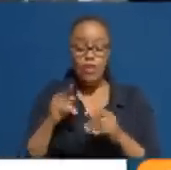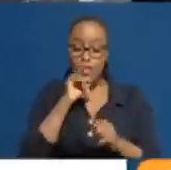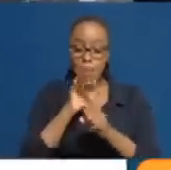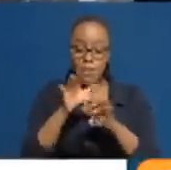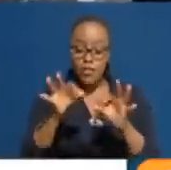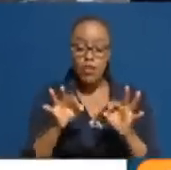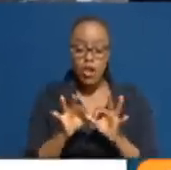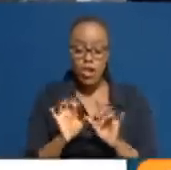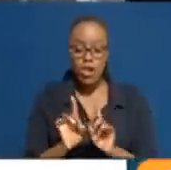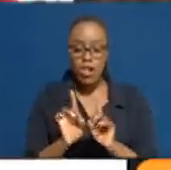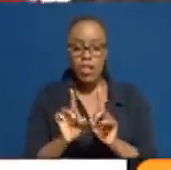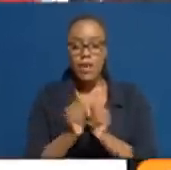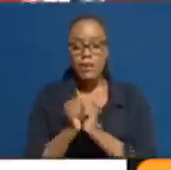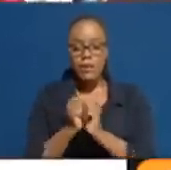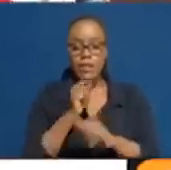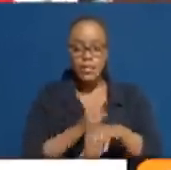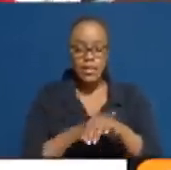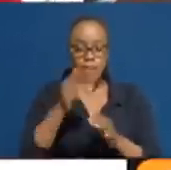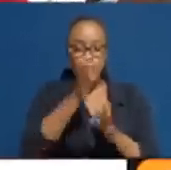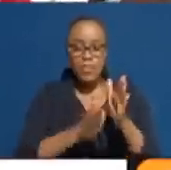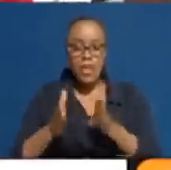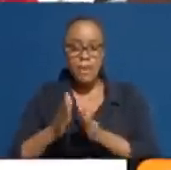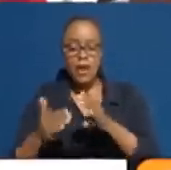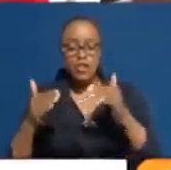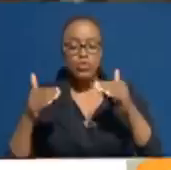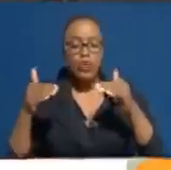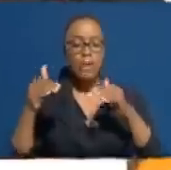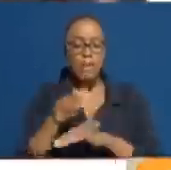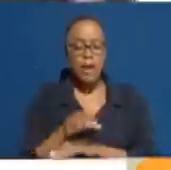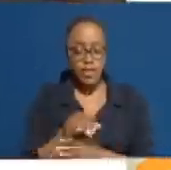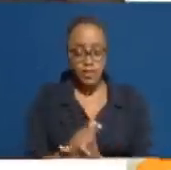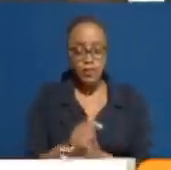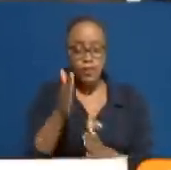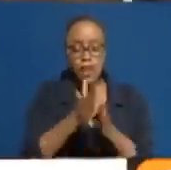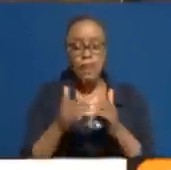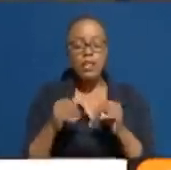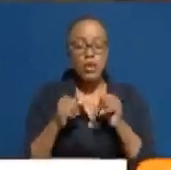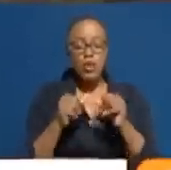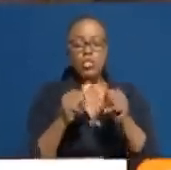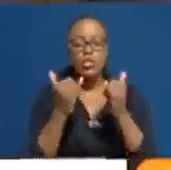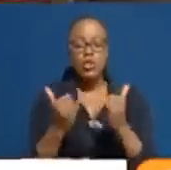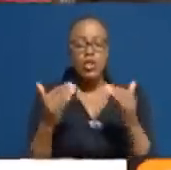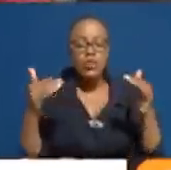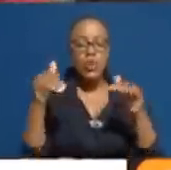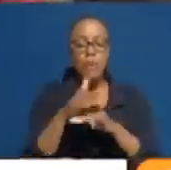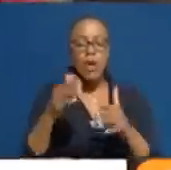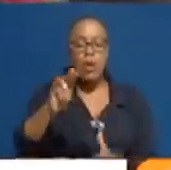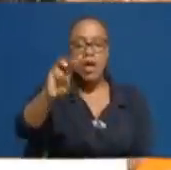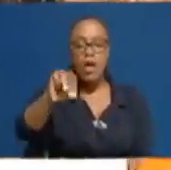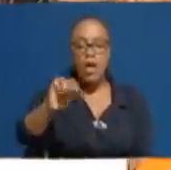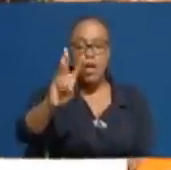it will journey with them as they make plans to lay him to rest. Plans are currently underway to bury him in